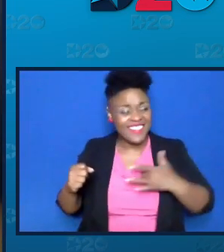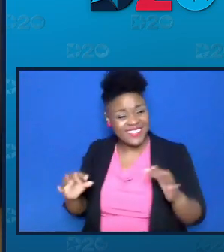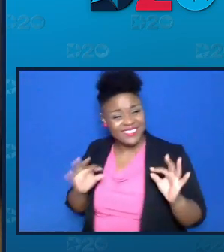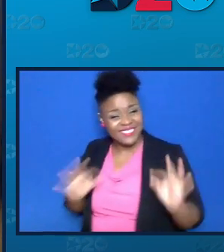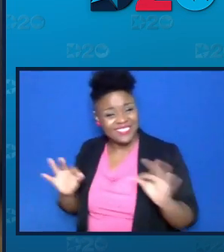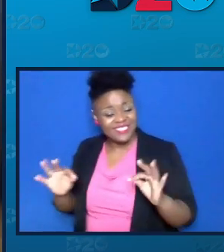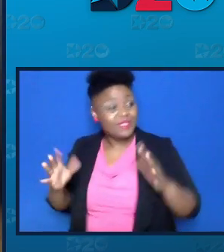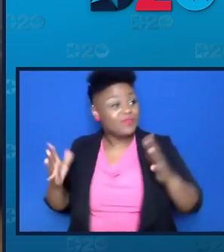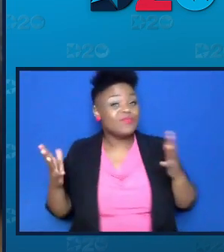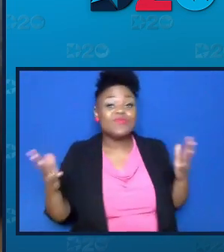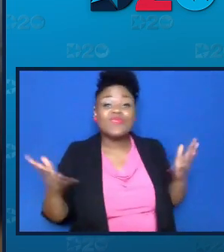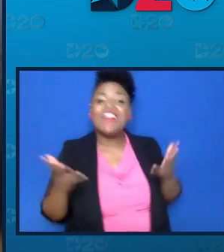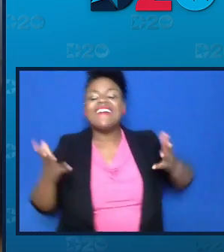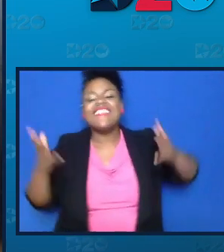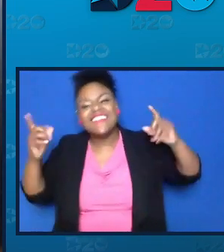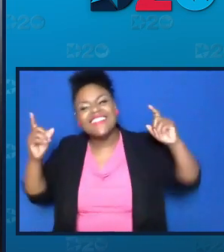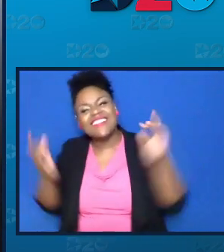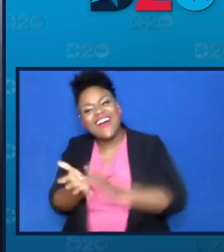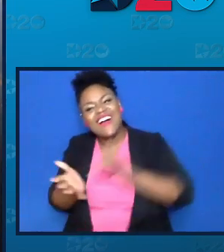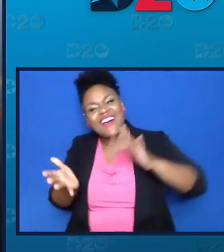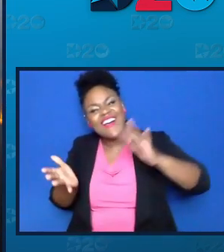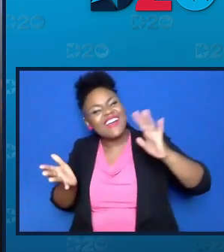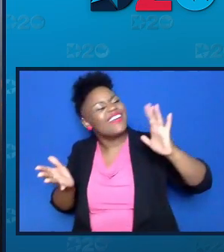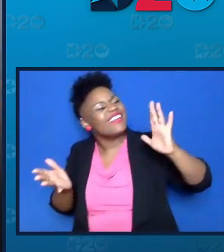Oh, glory.